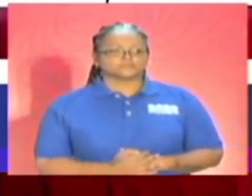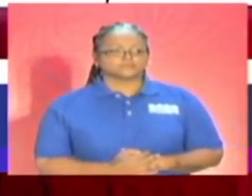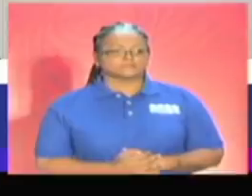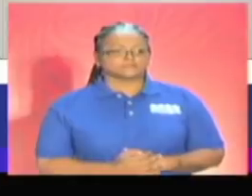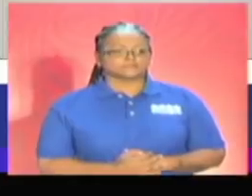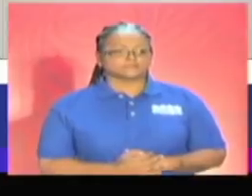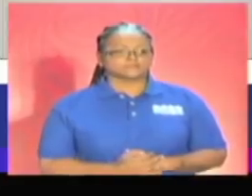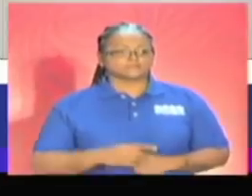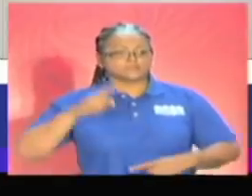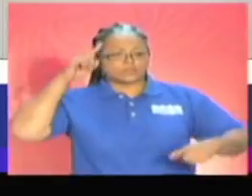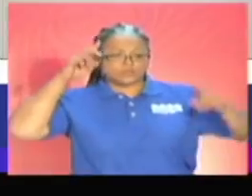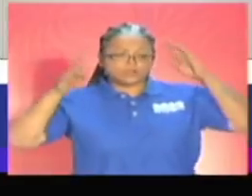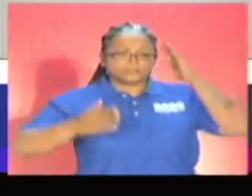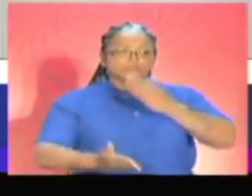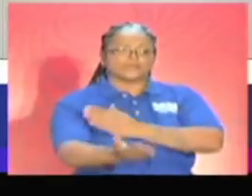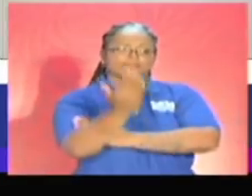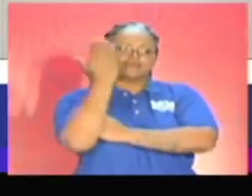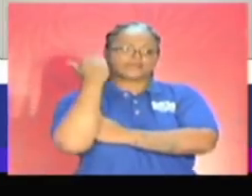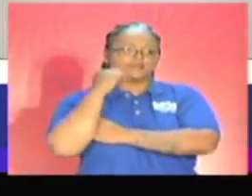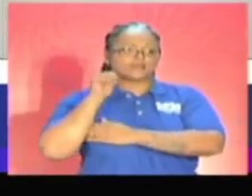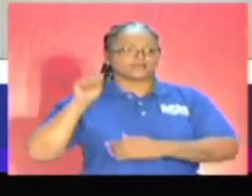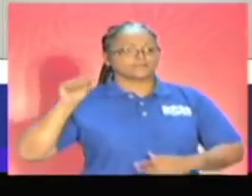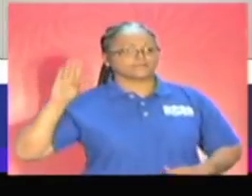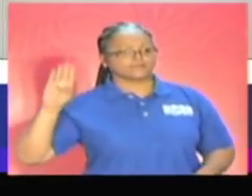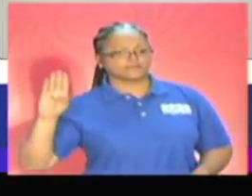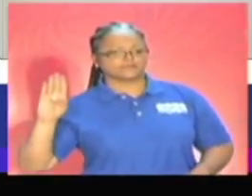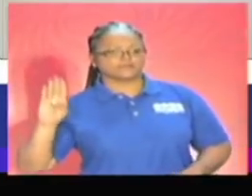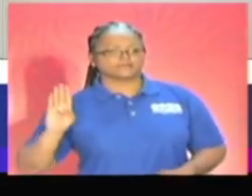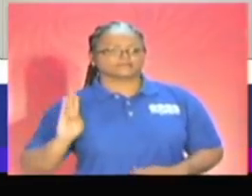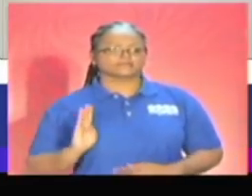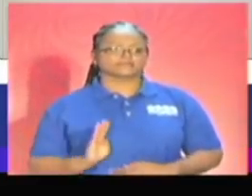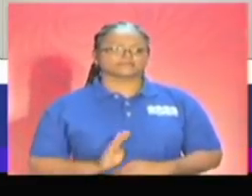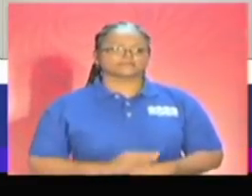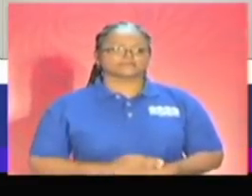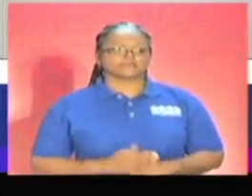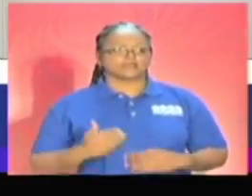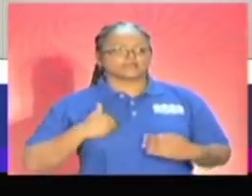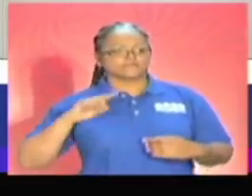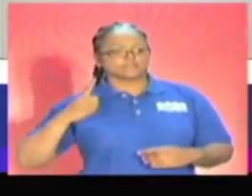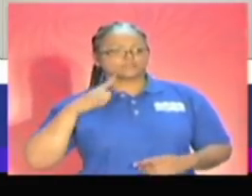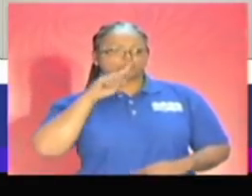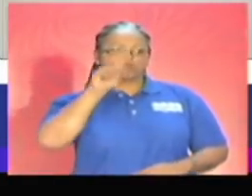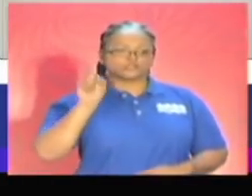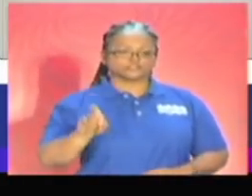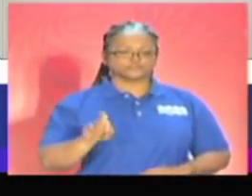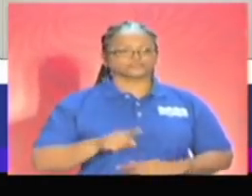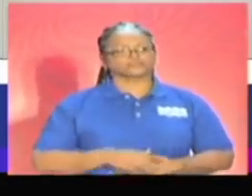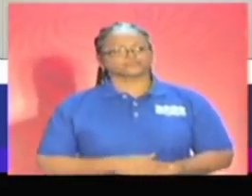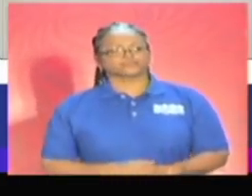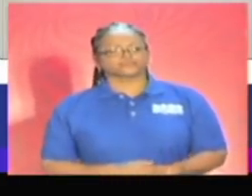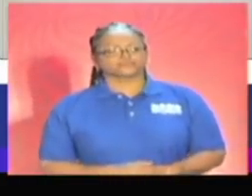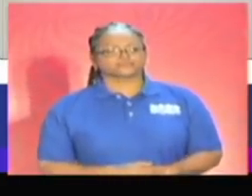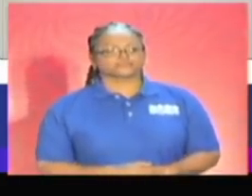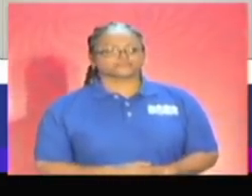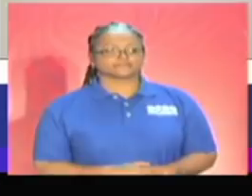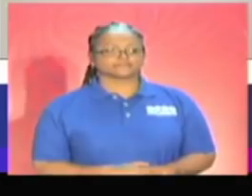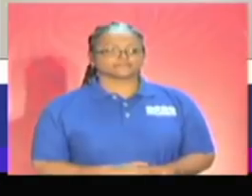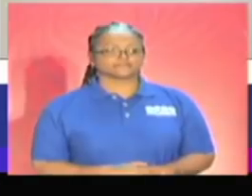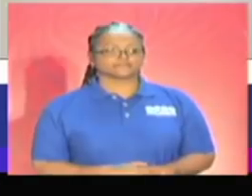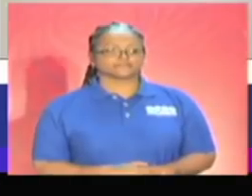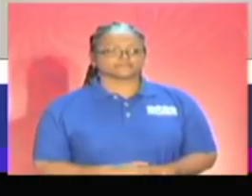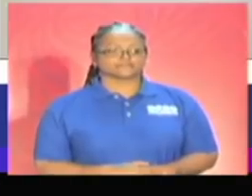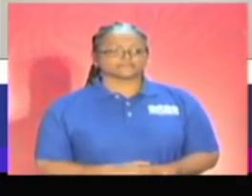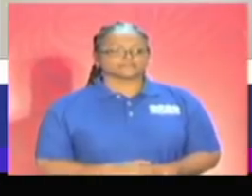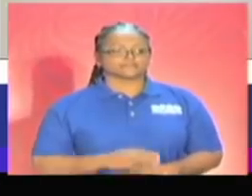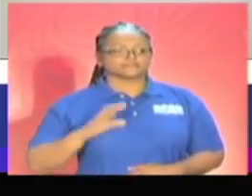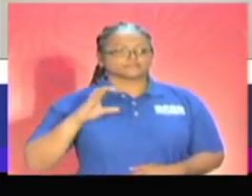Hi, good morning. Alicia Boucher from TV6. My first question, or first two questions, are for Dr. Parasram.